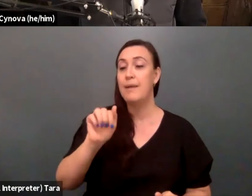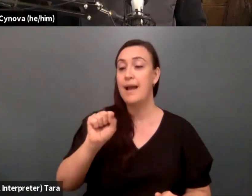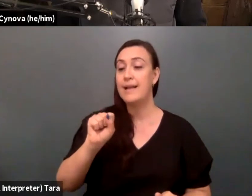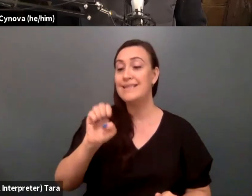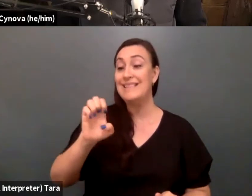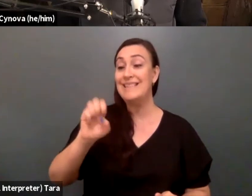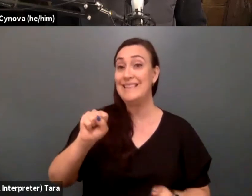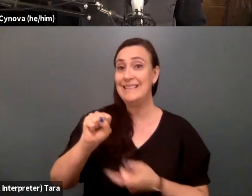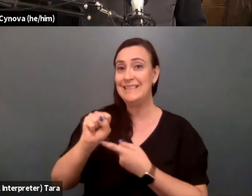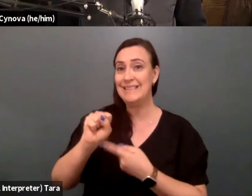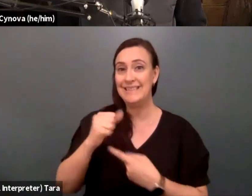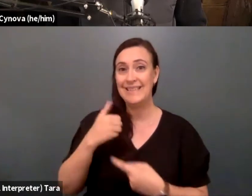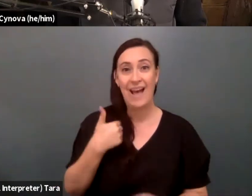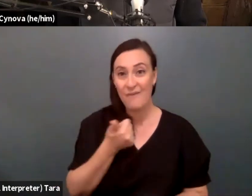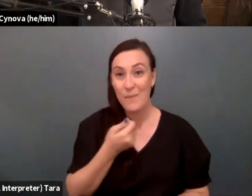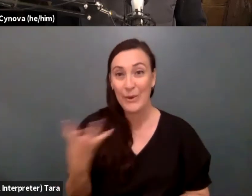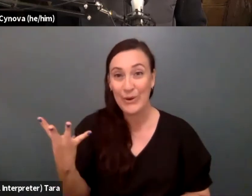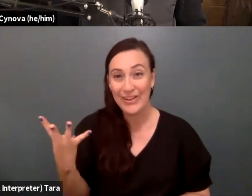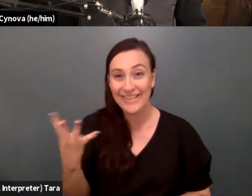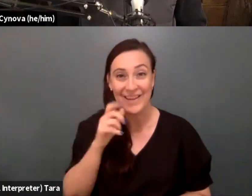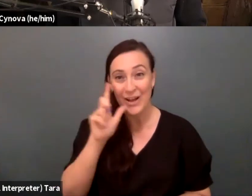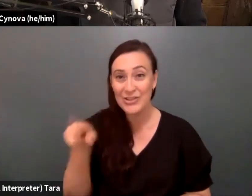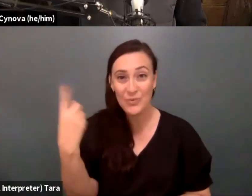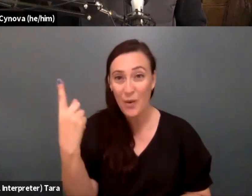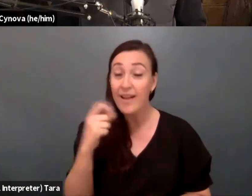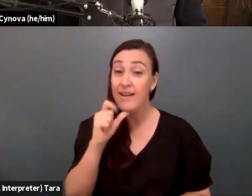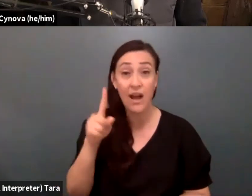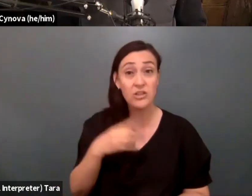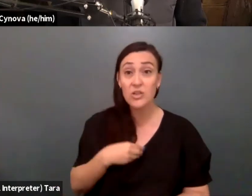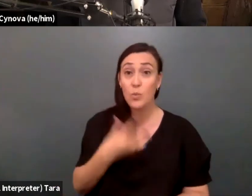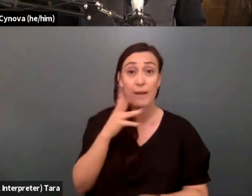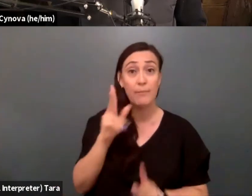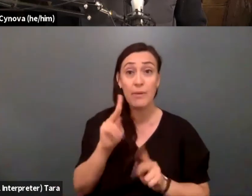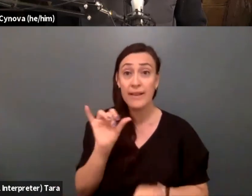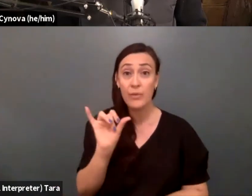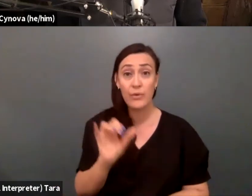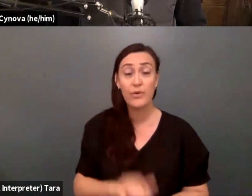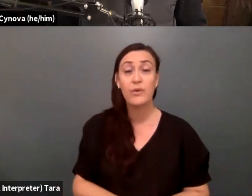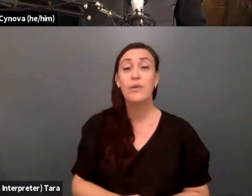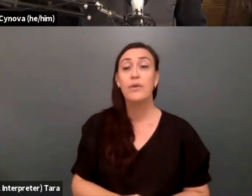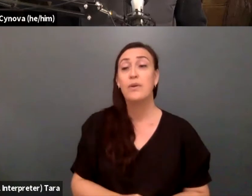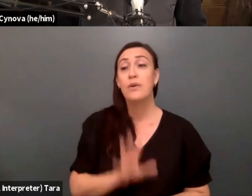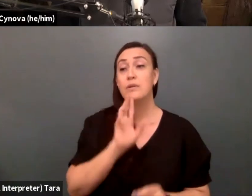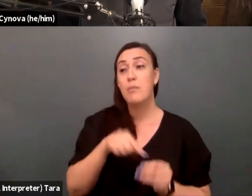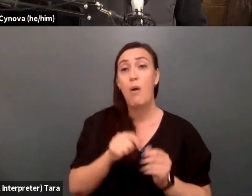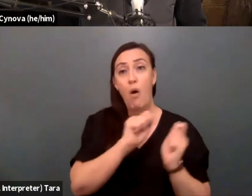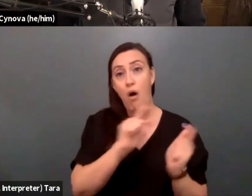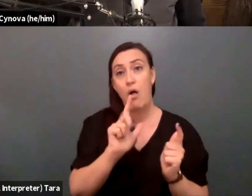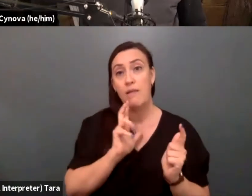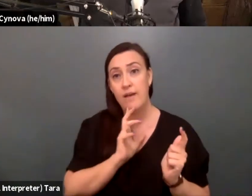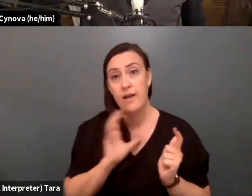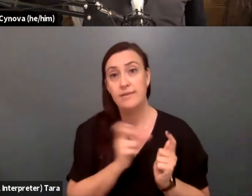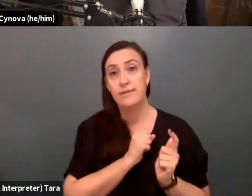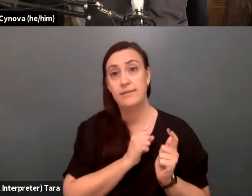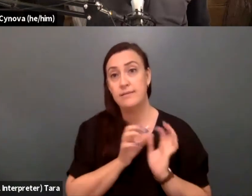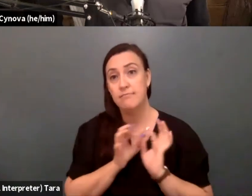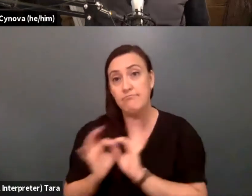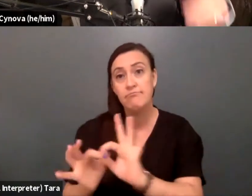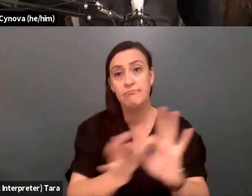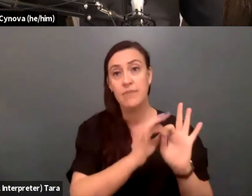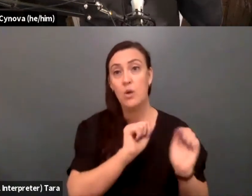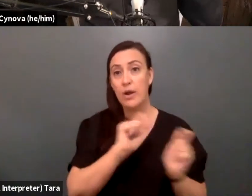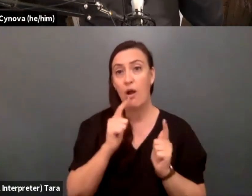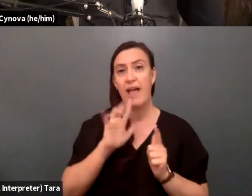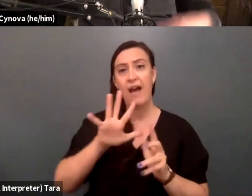one. And I'm not just talking about white people. I'm talking about all of us. We all have